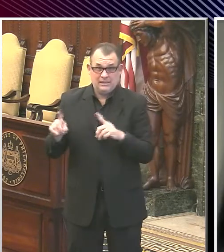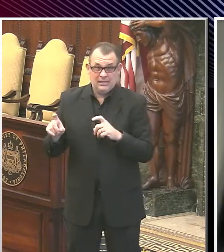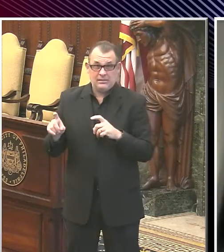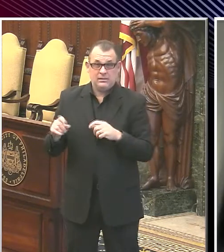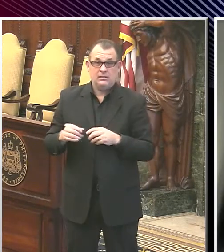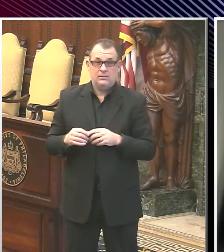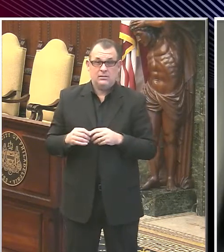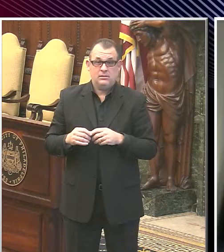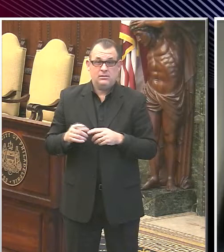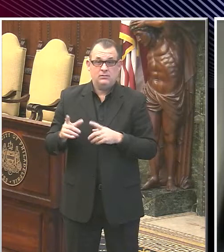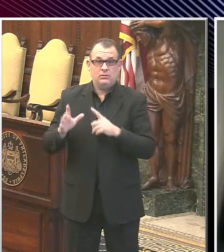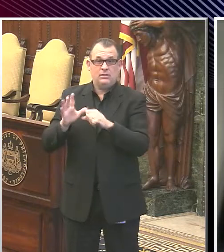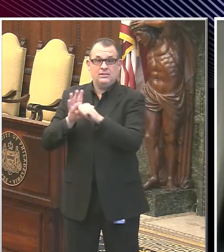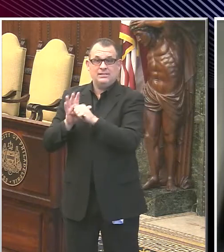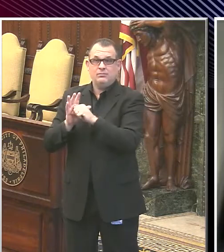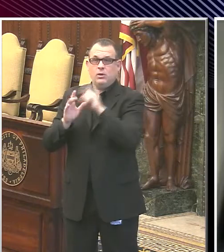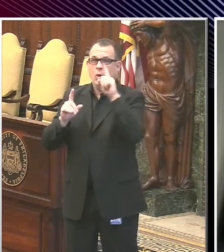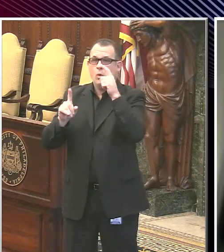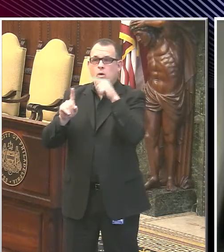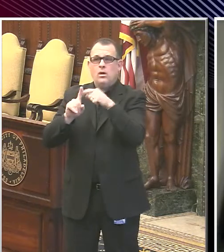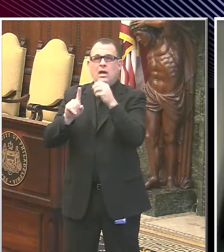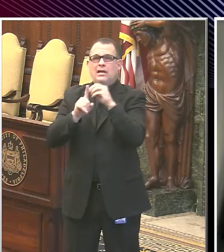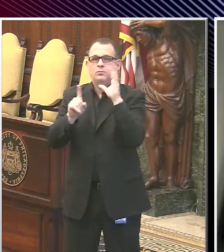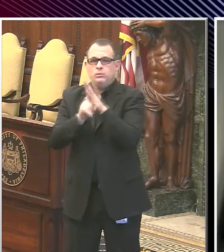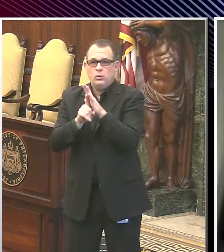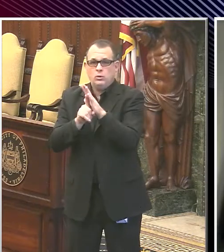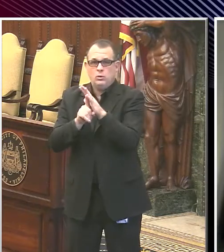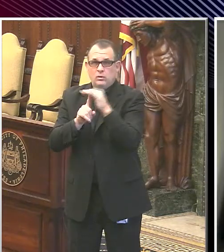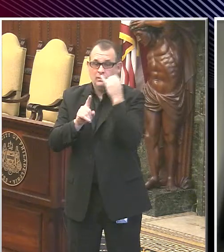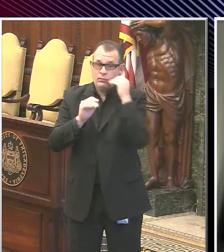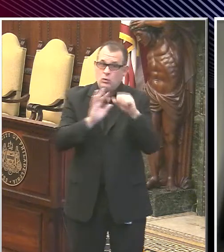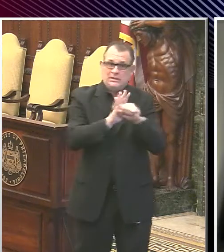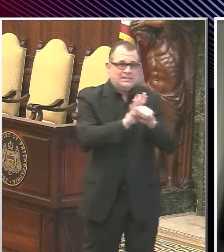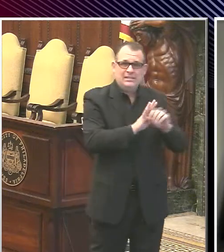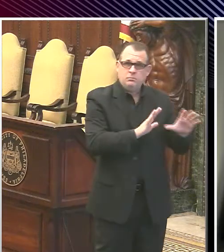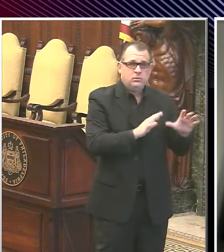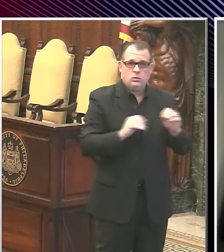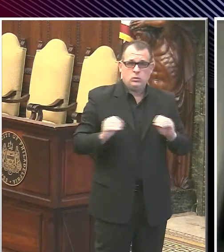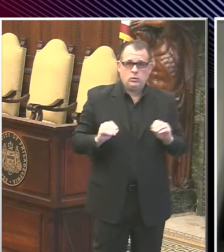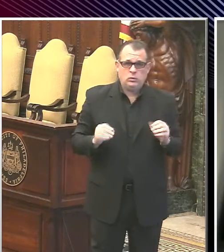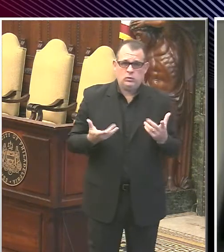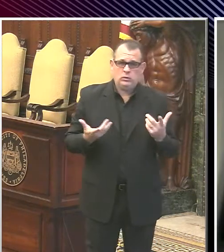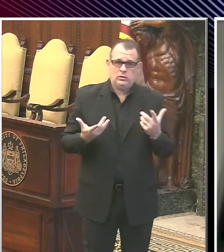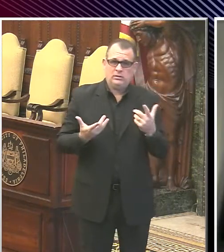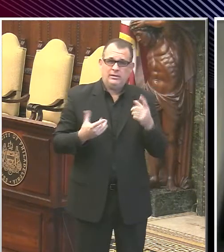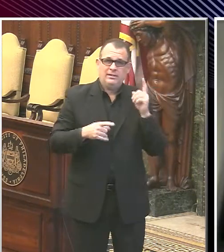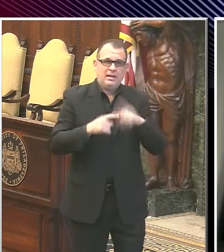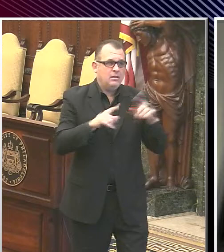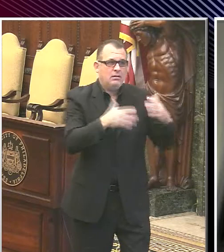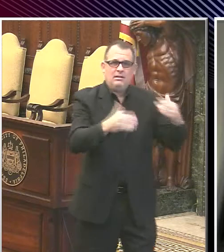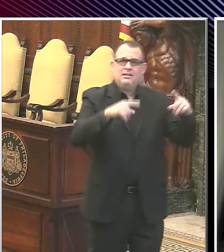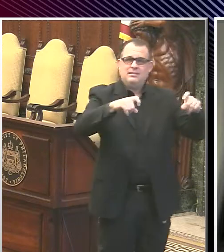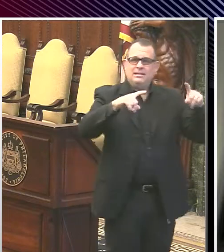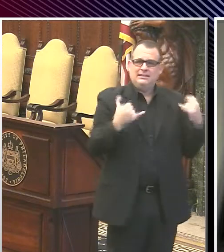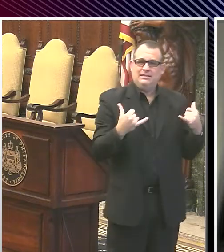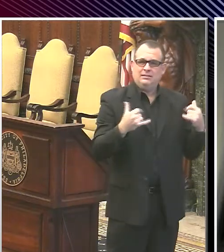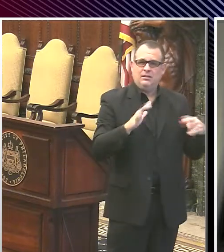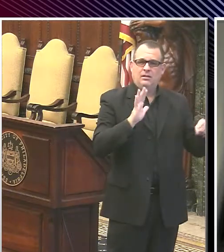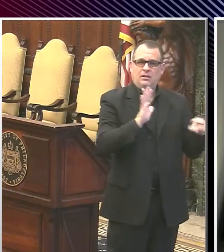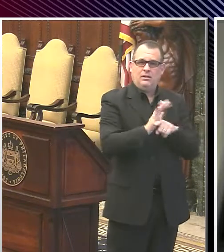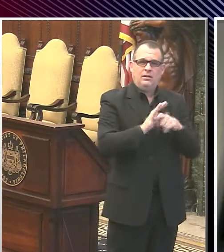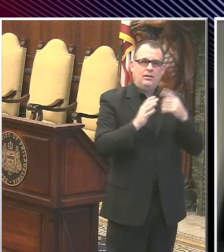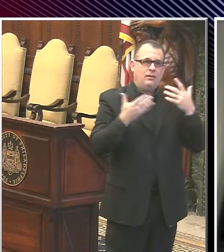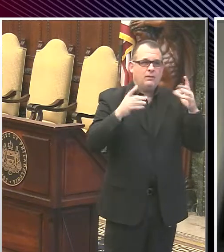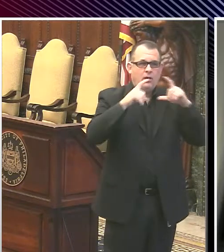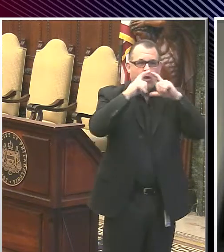COVID. For others, remember, testing is not a substitute for wearing masks and keeping distance from other people.